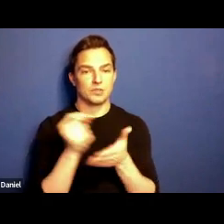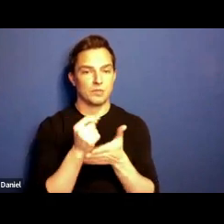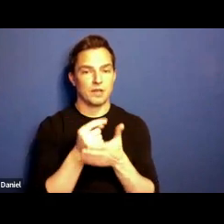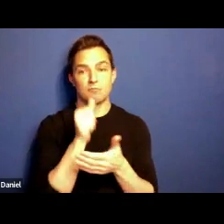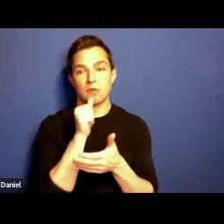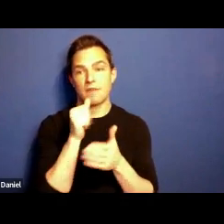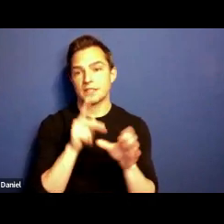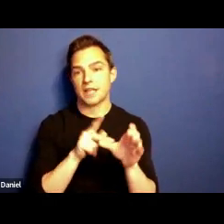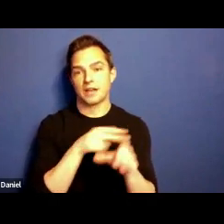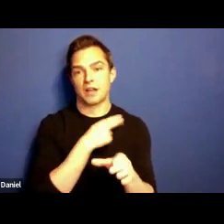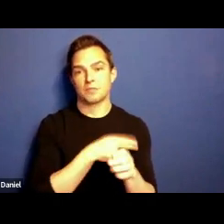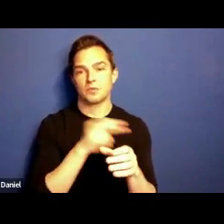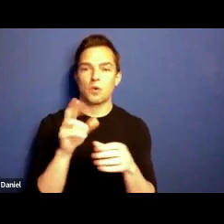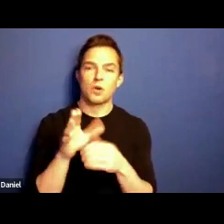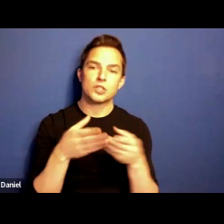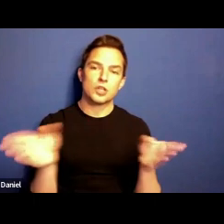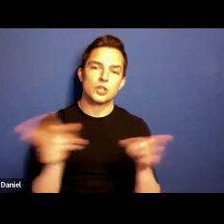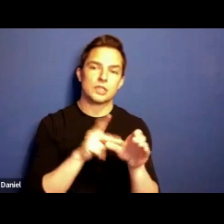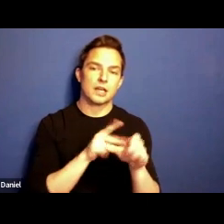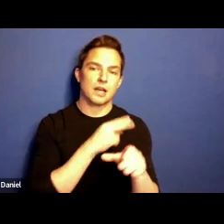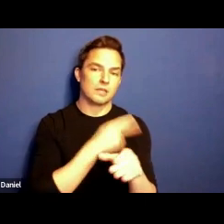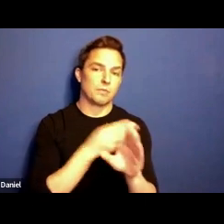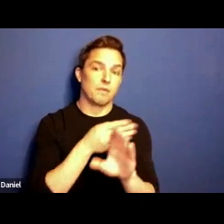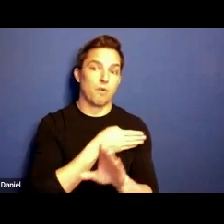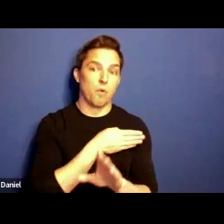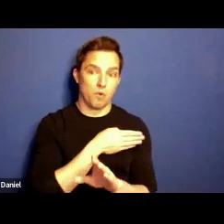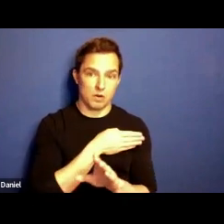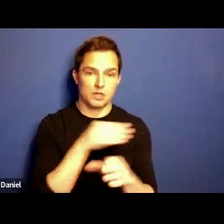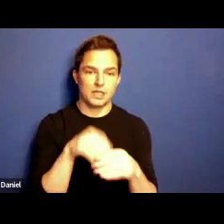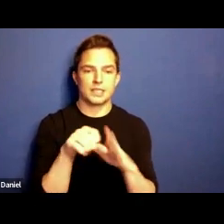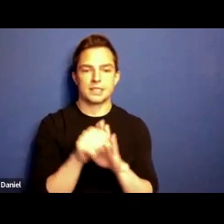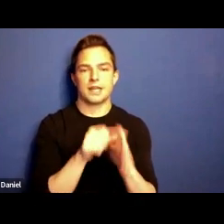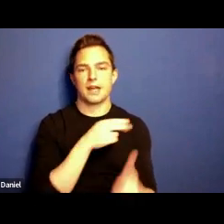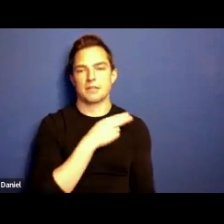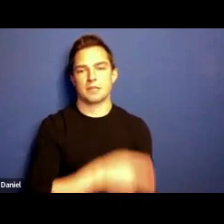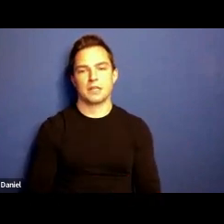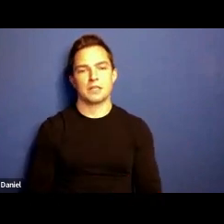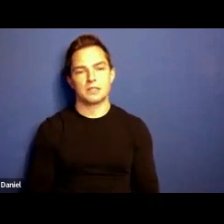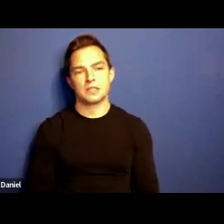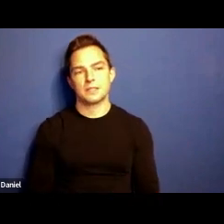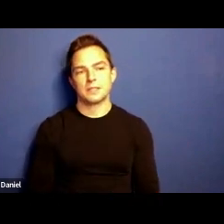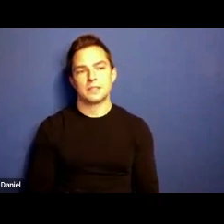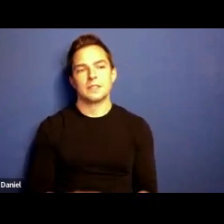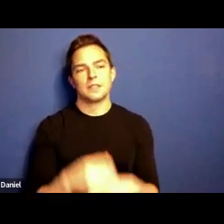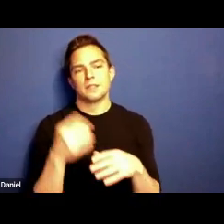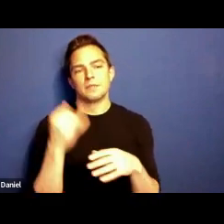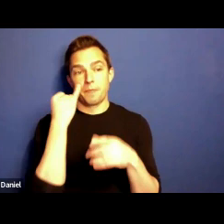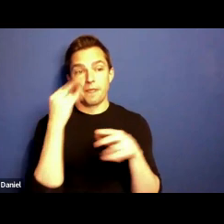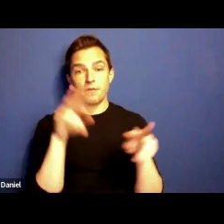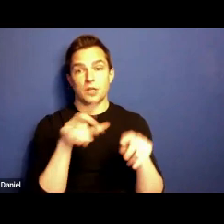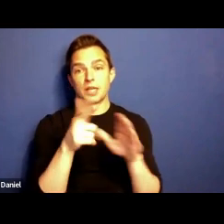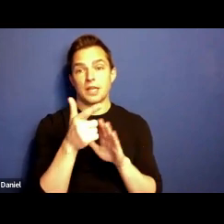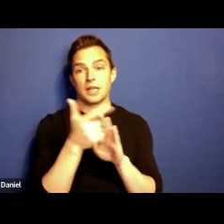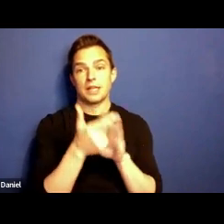hospitals or general psychiatric hospitals before they were in state hospitals. If we look at the legal